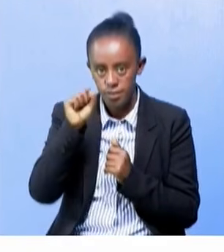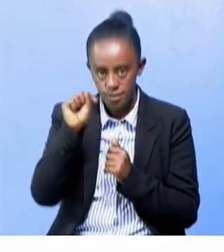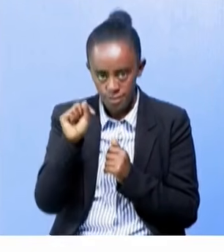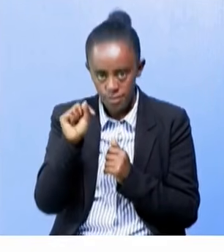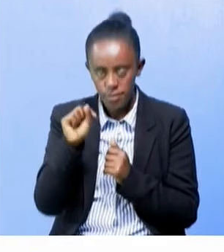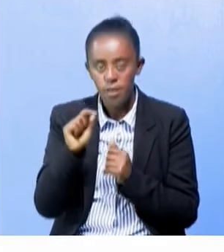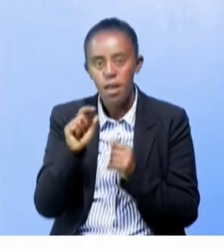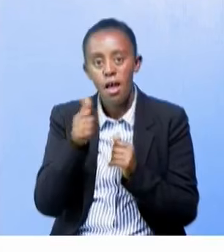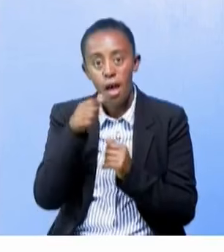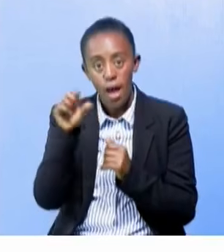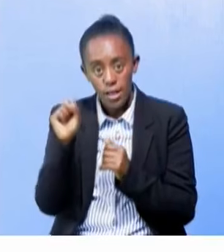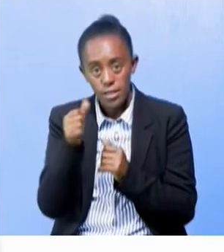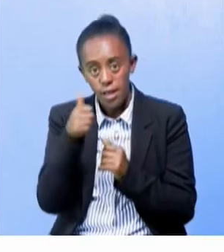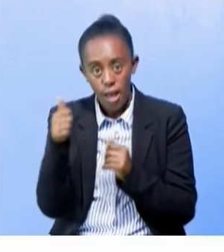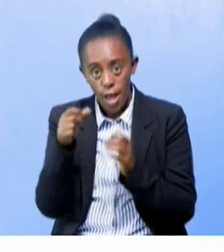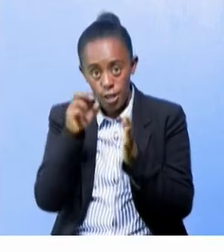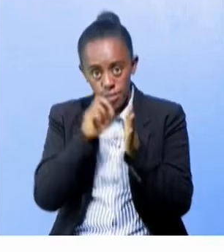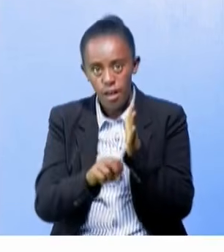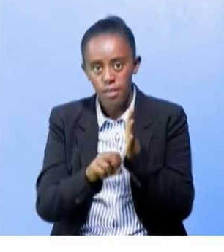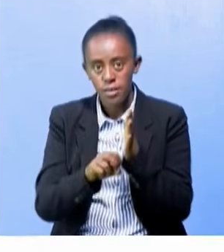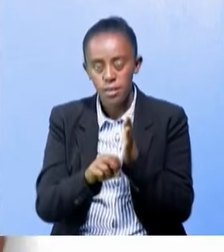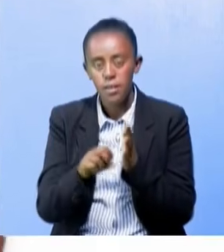As a result,